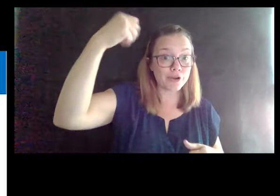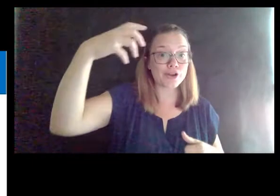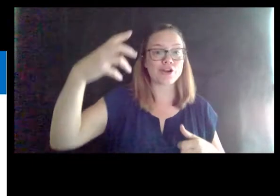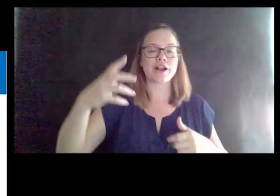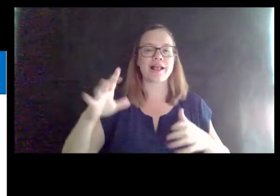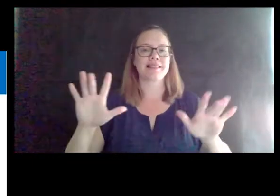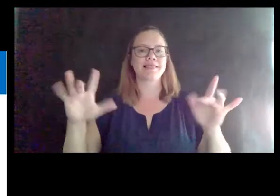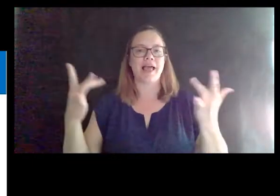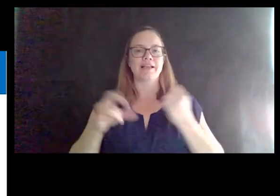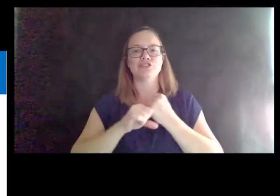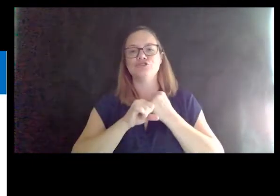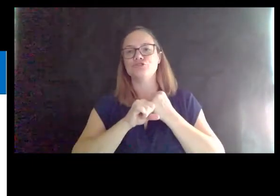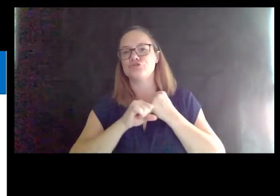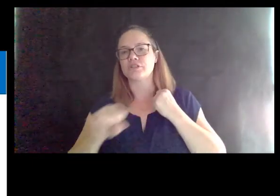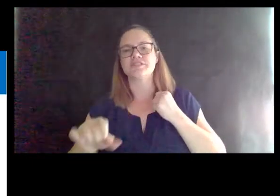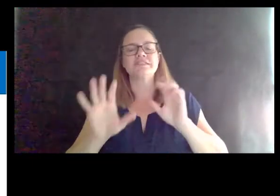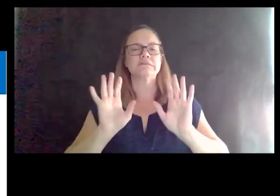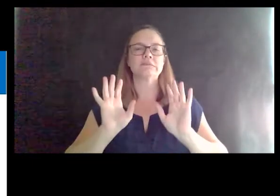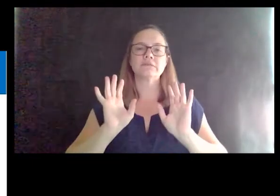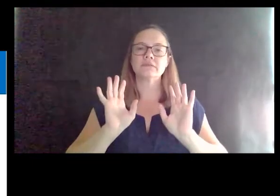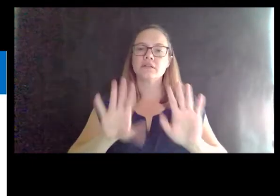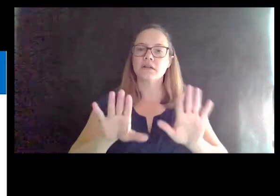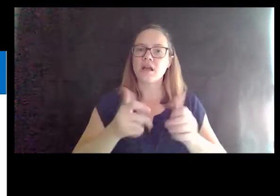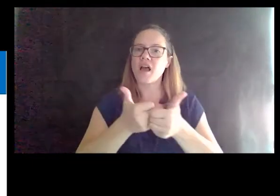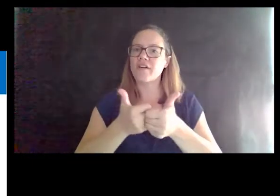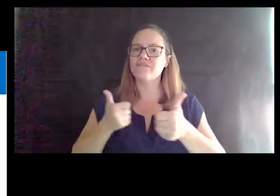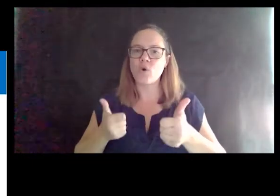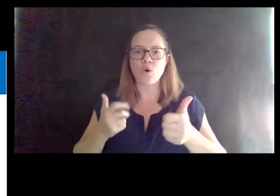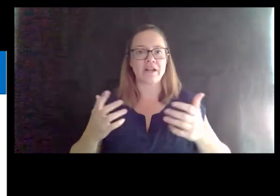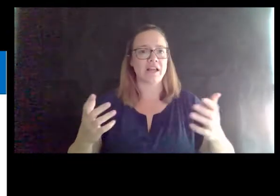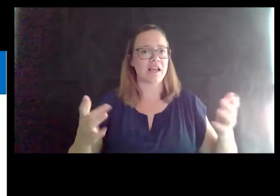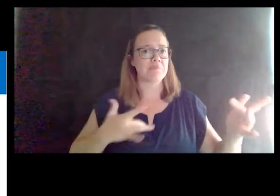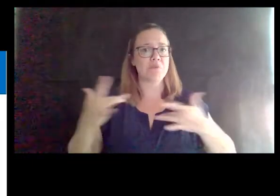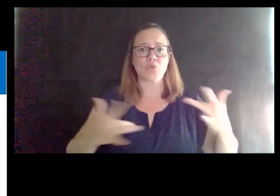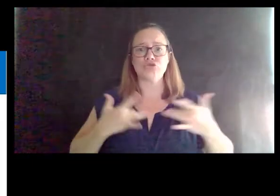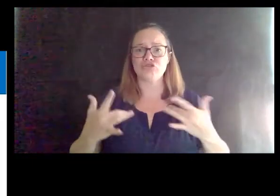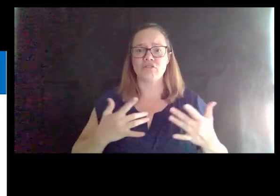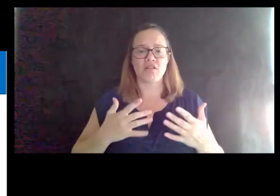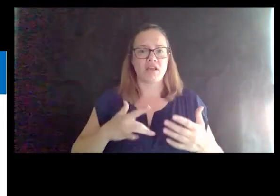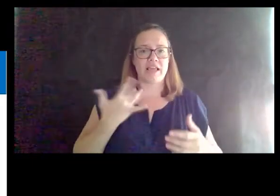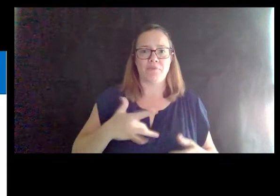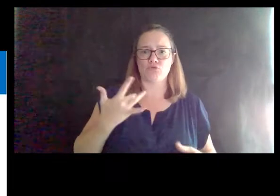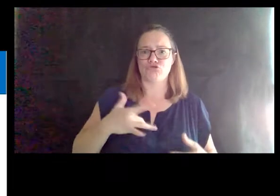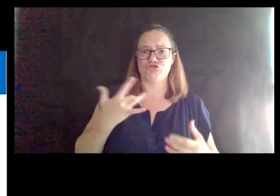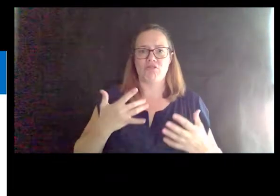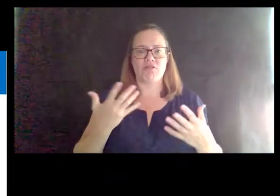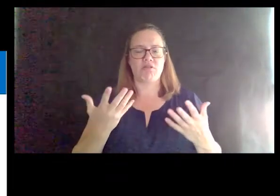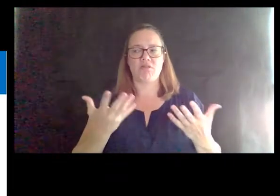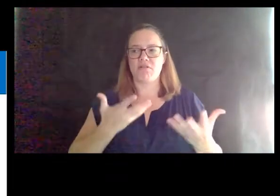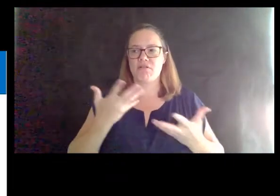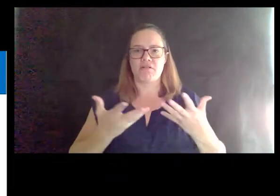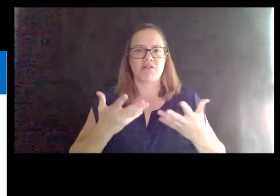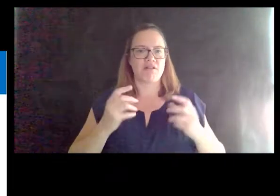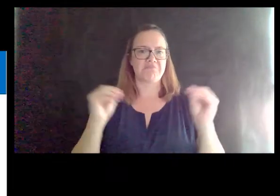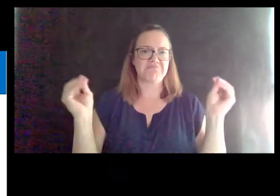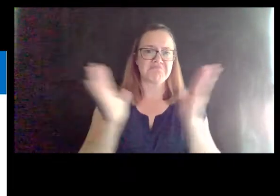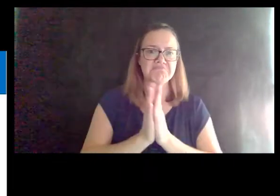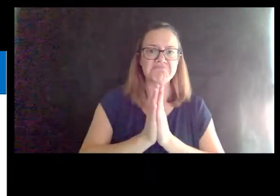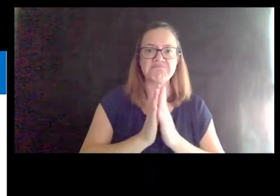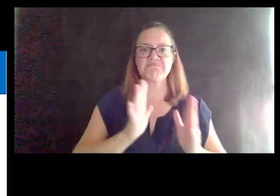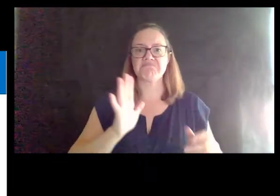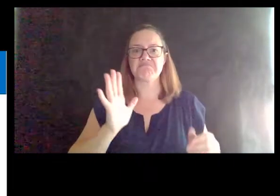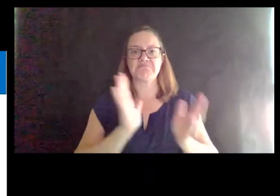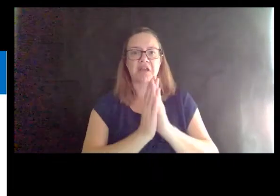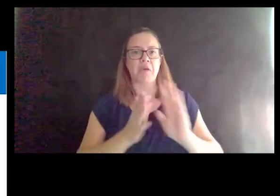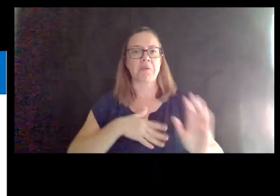possible, try to avoid emotionally upsetting conversations and activities before attempting to sleep. Something that we find